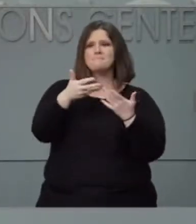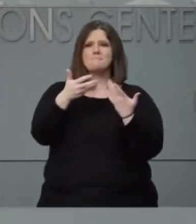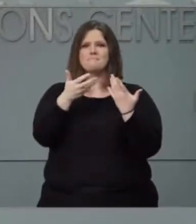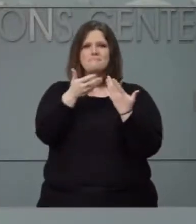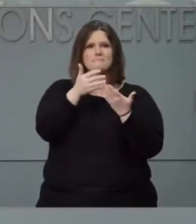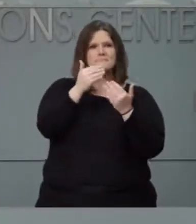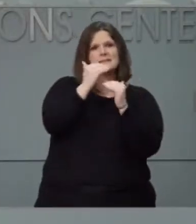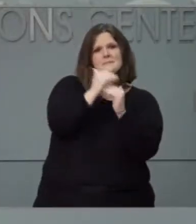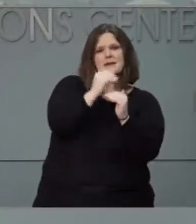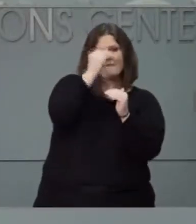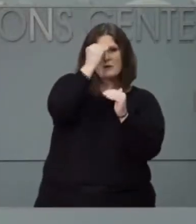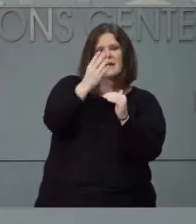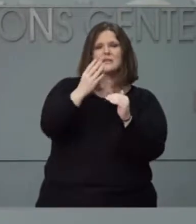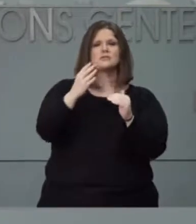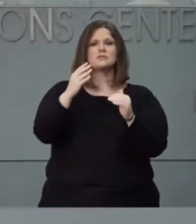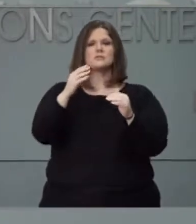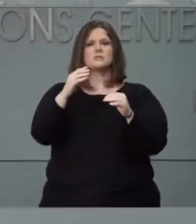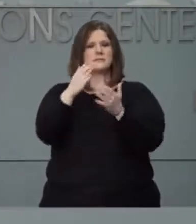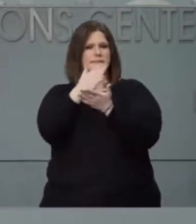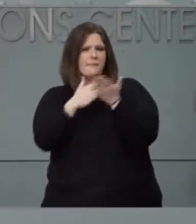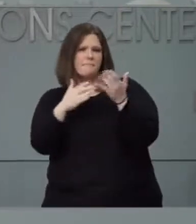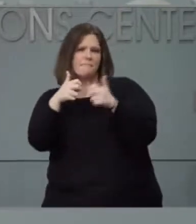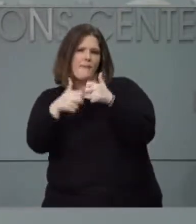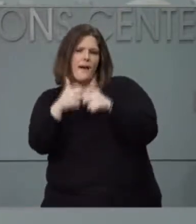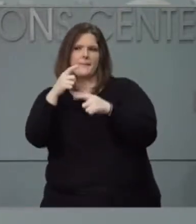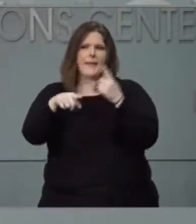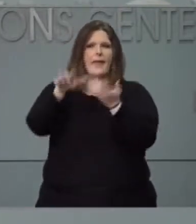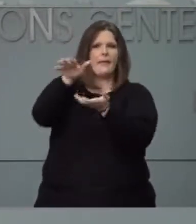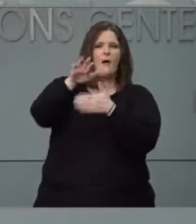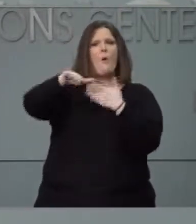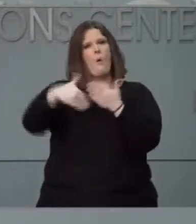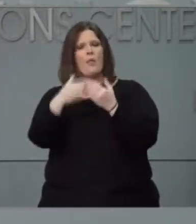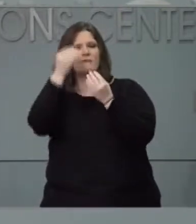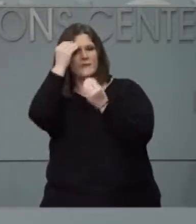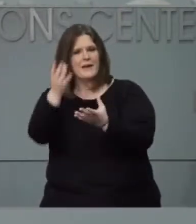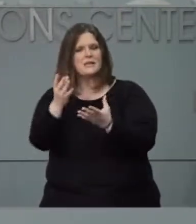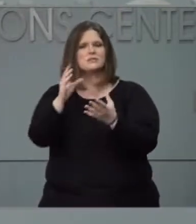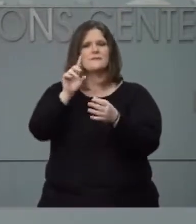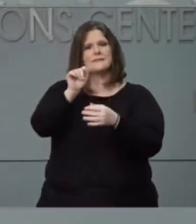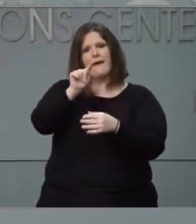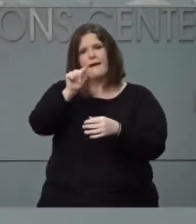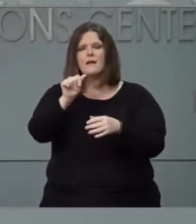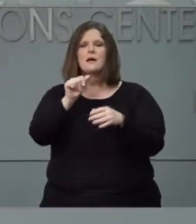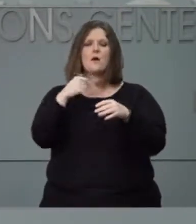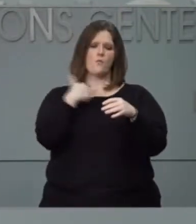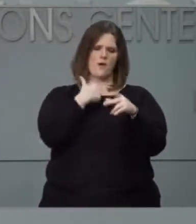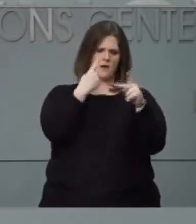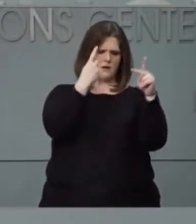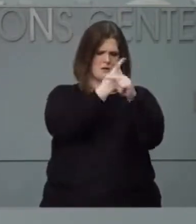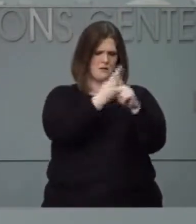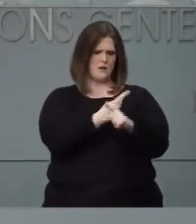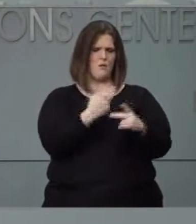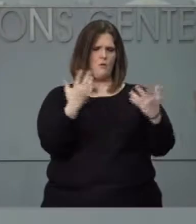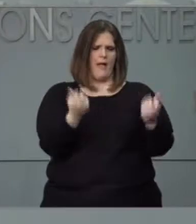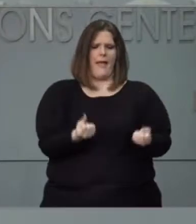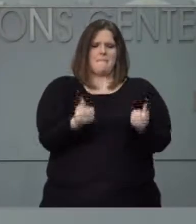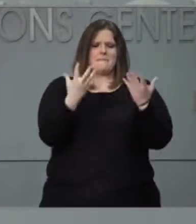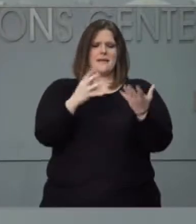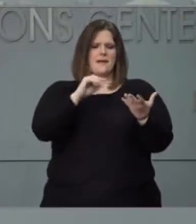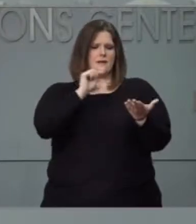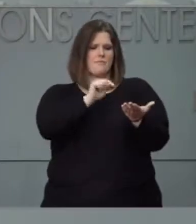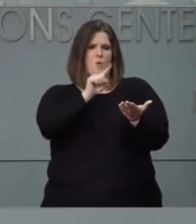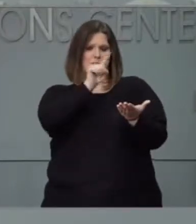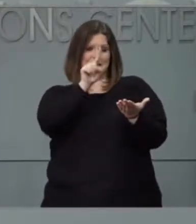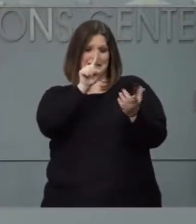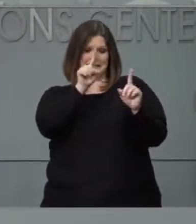total universe of data, and then we are able to calculate from the total tests that are done how many of those are positive.